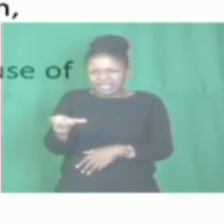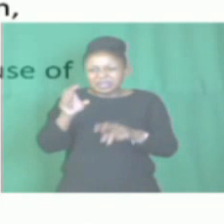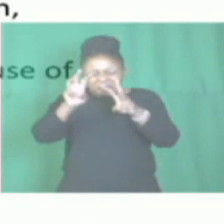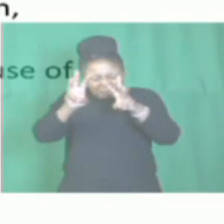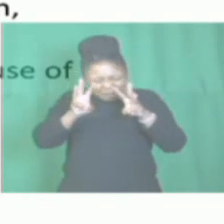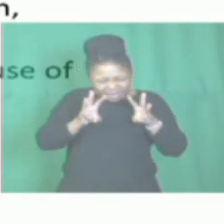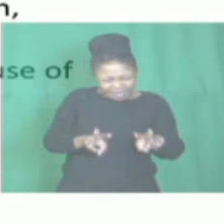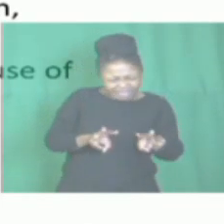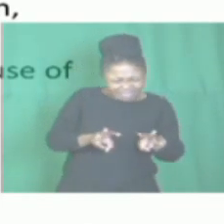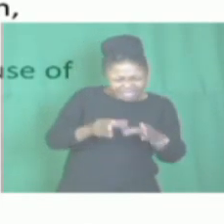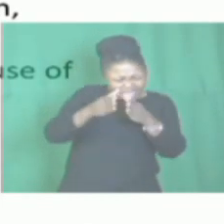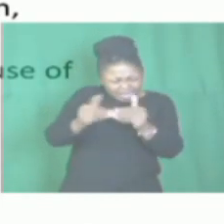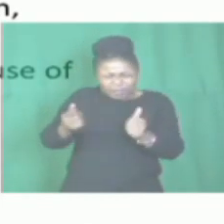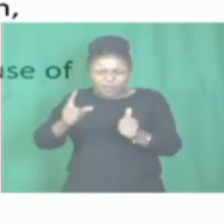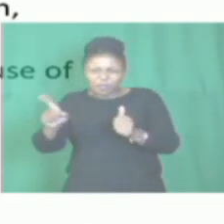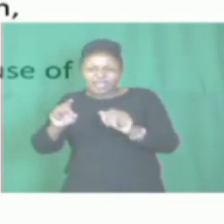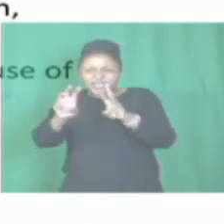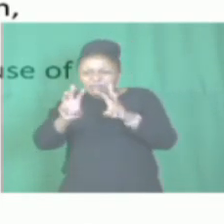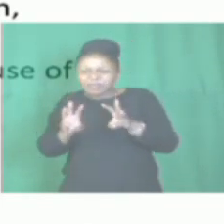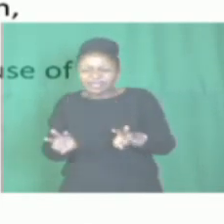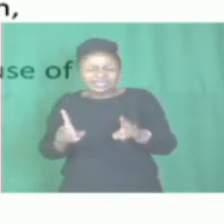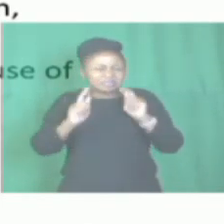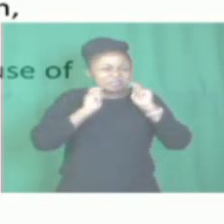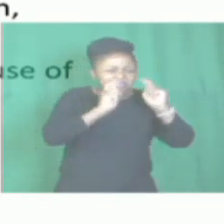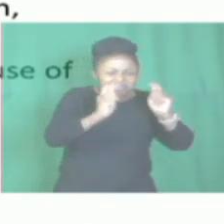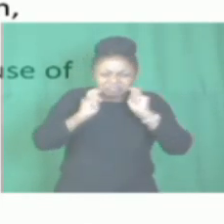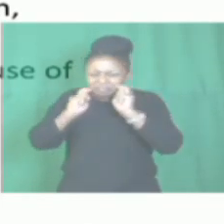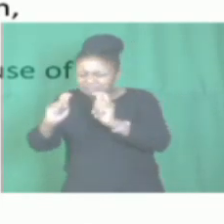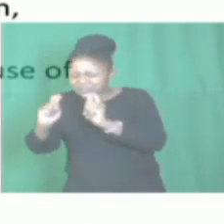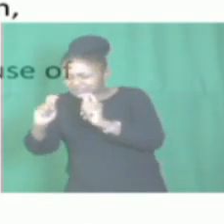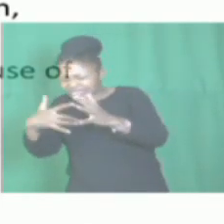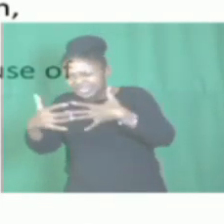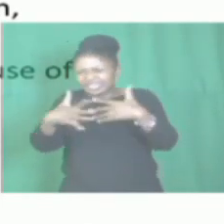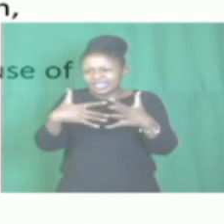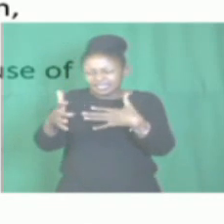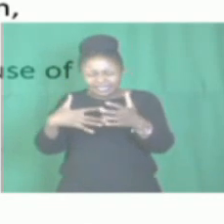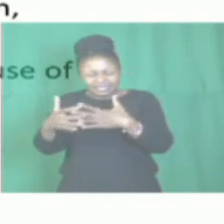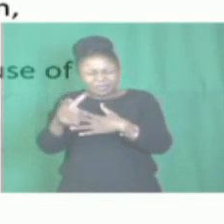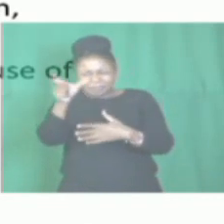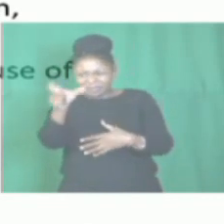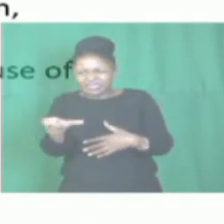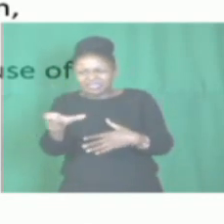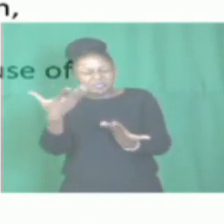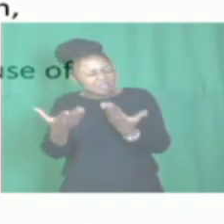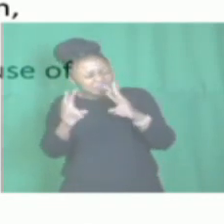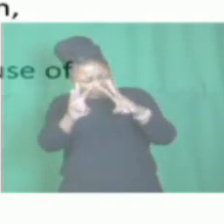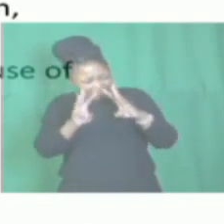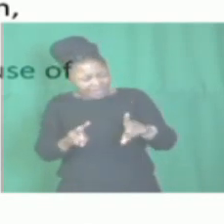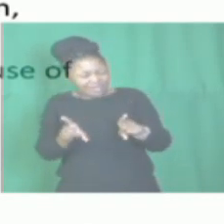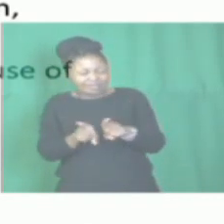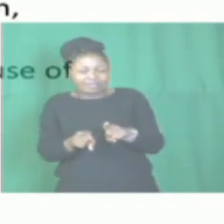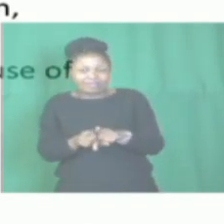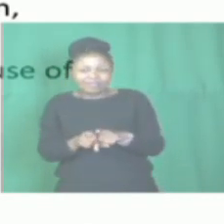or place. Choose your detail. This is very important. Another thing that you need to do is